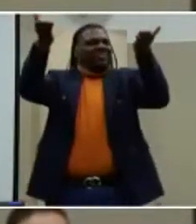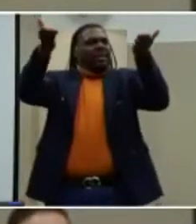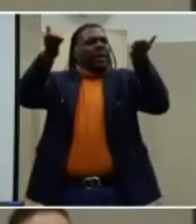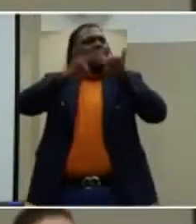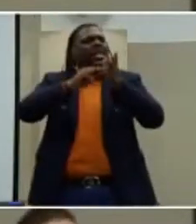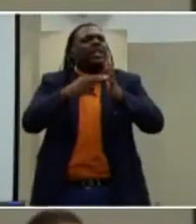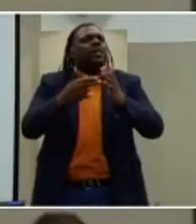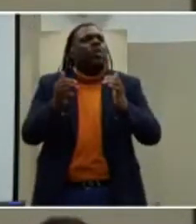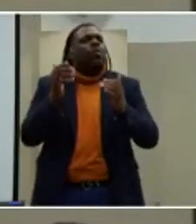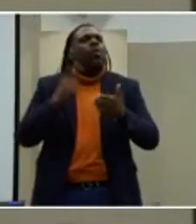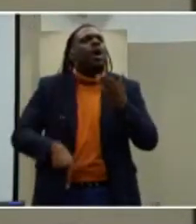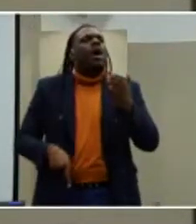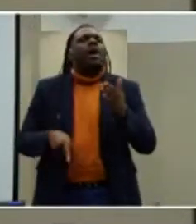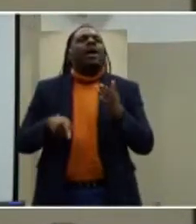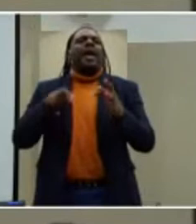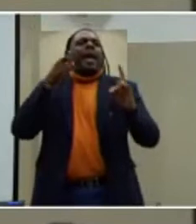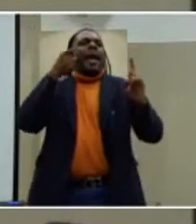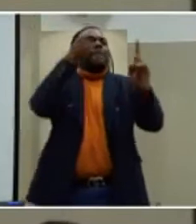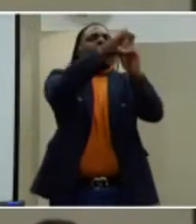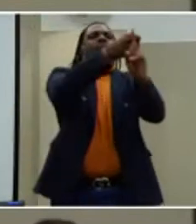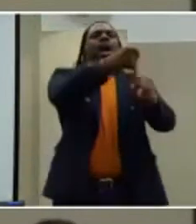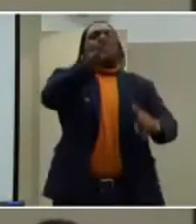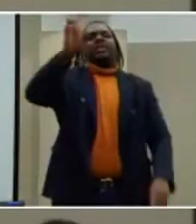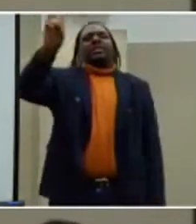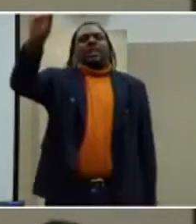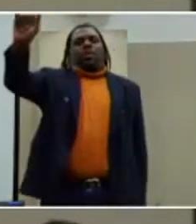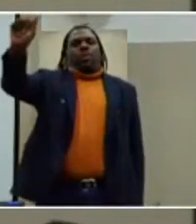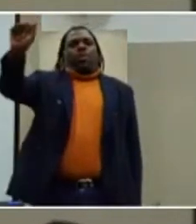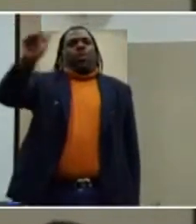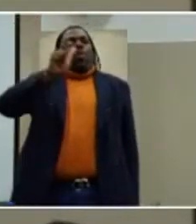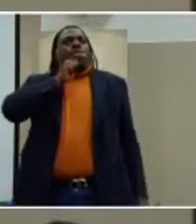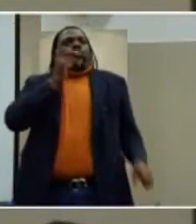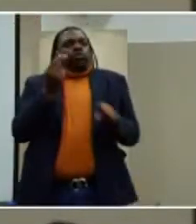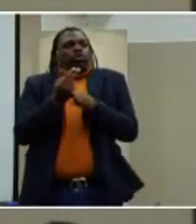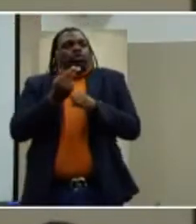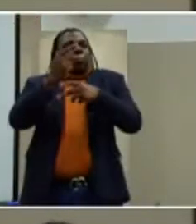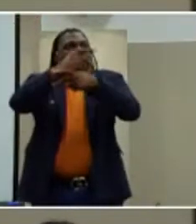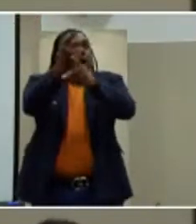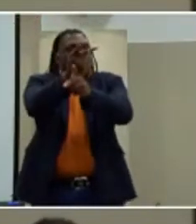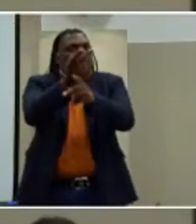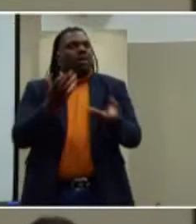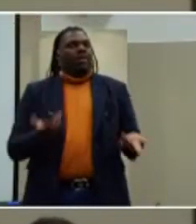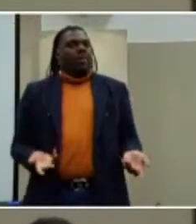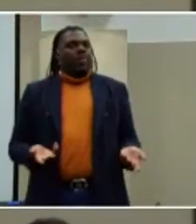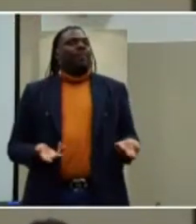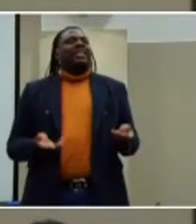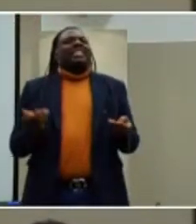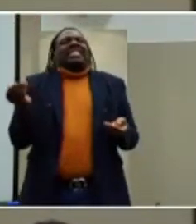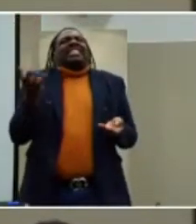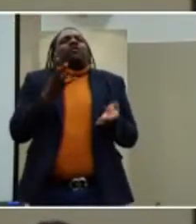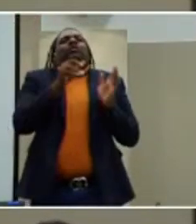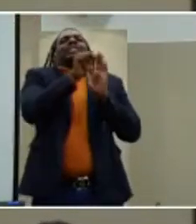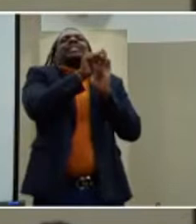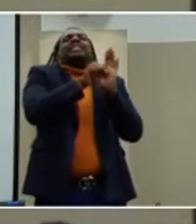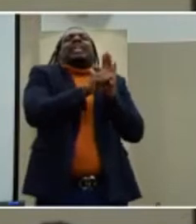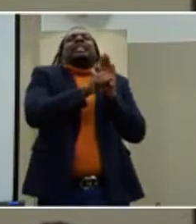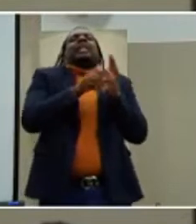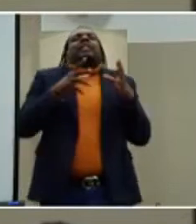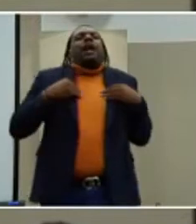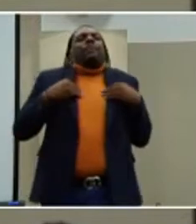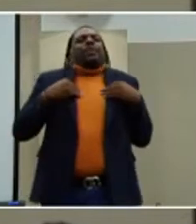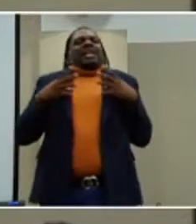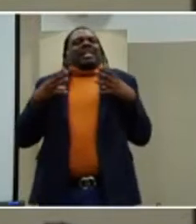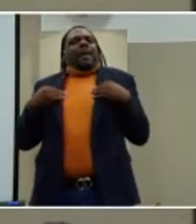impact disabled people who use these products. Several states are currently adopting